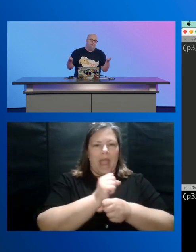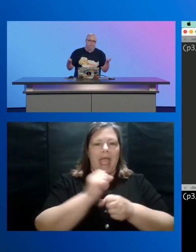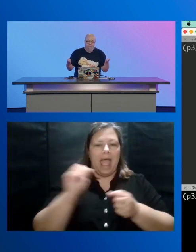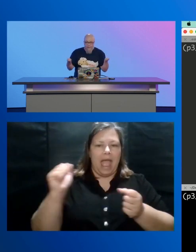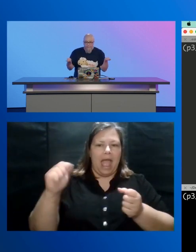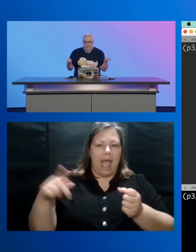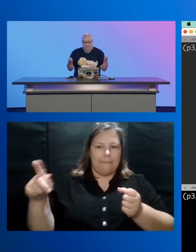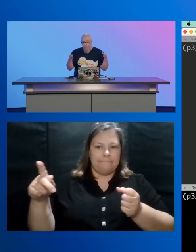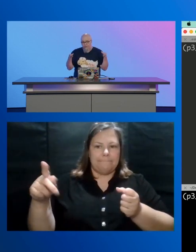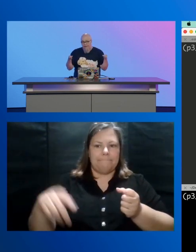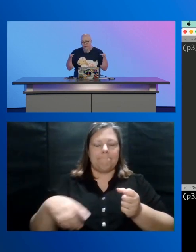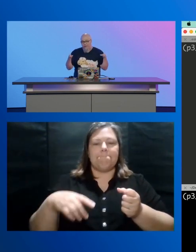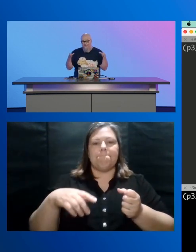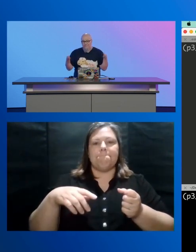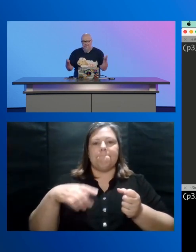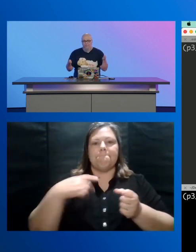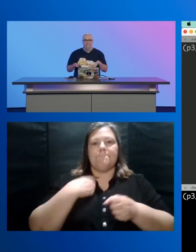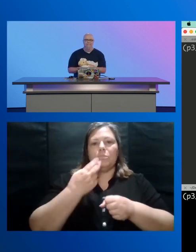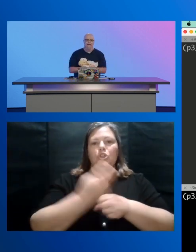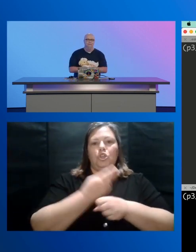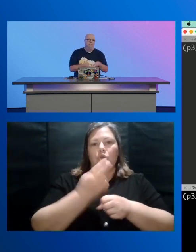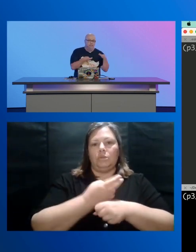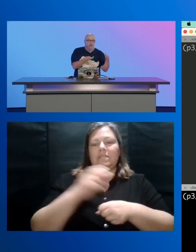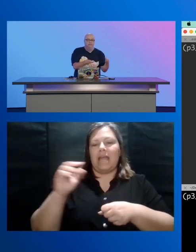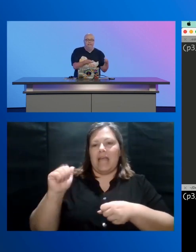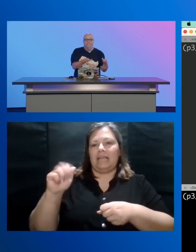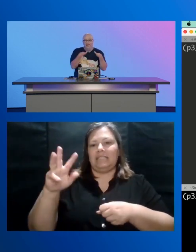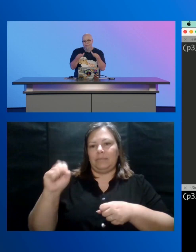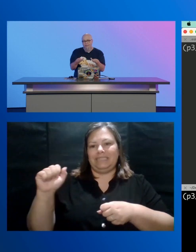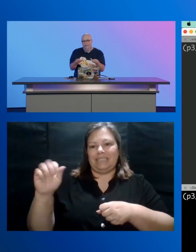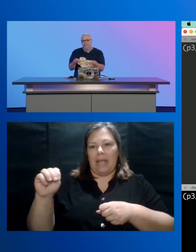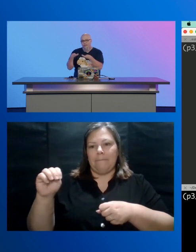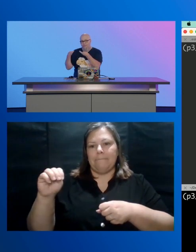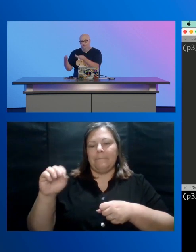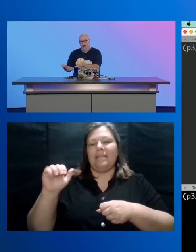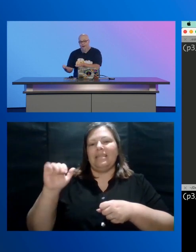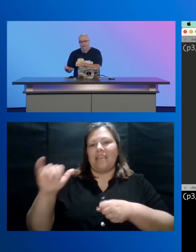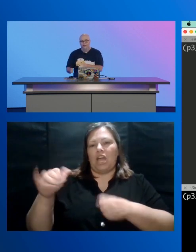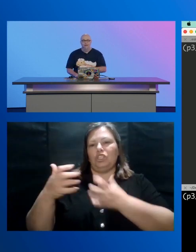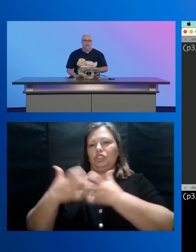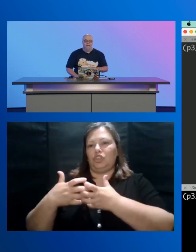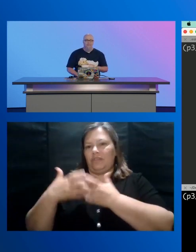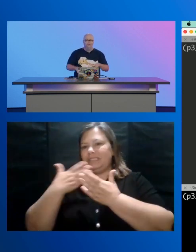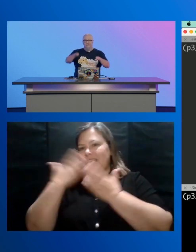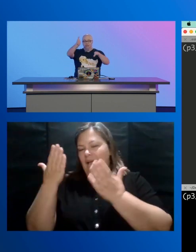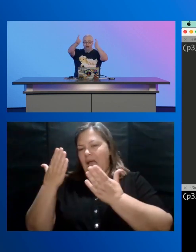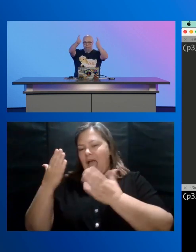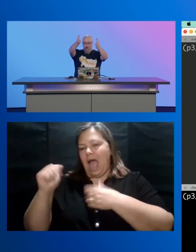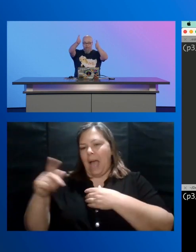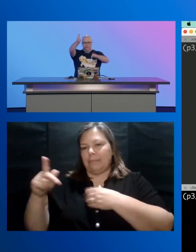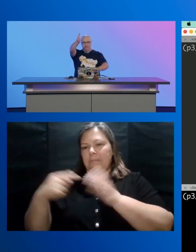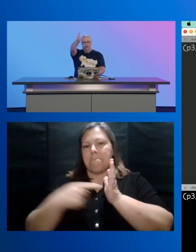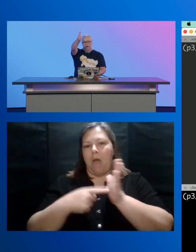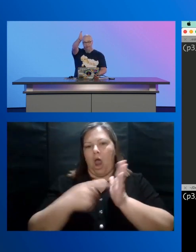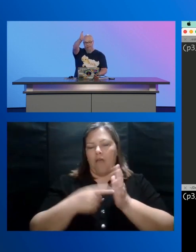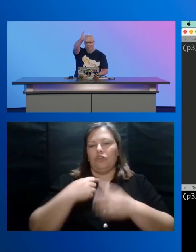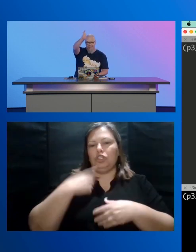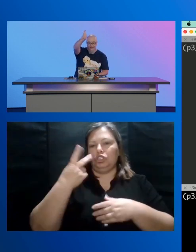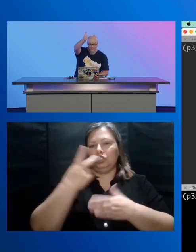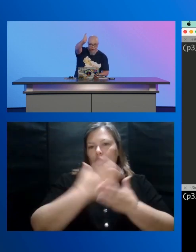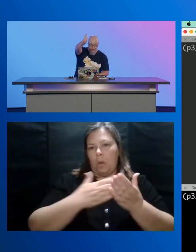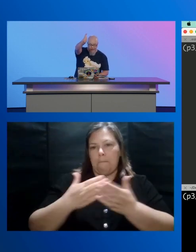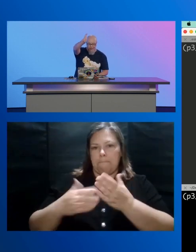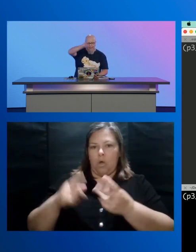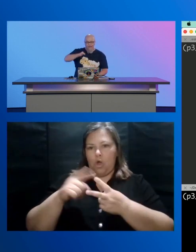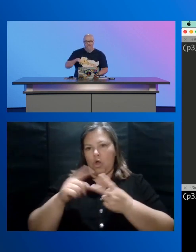use, like I said, I'm gonna use AWS SAM, and SAM is the serverless application model. And it comes in 2 parts. Now, how many is that?